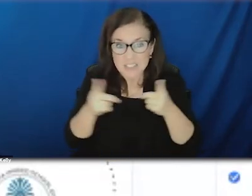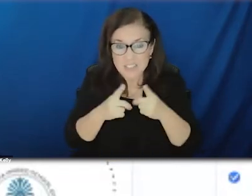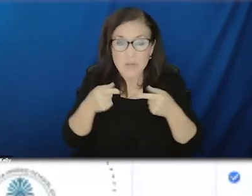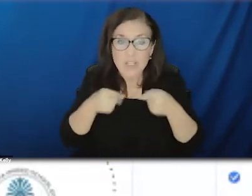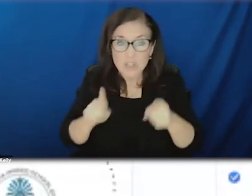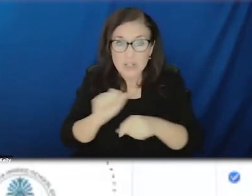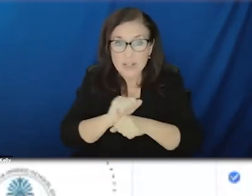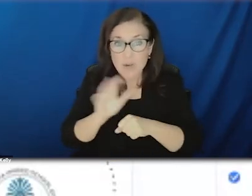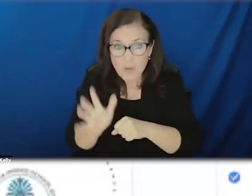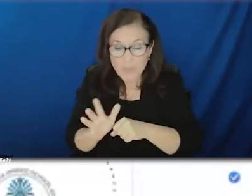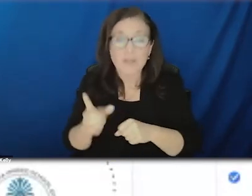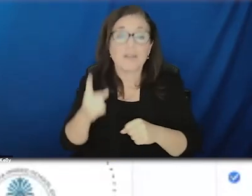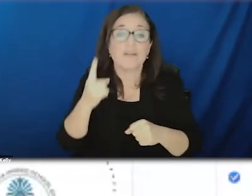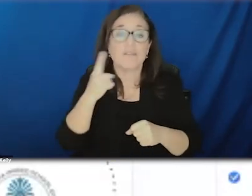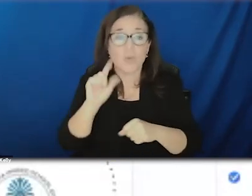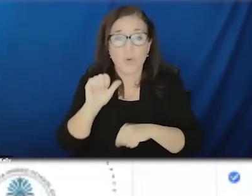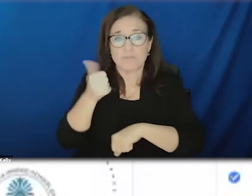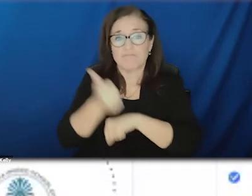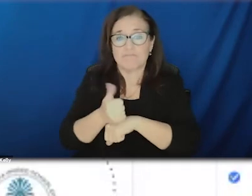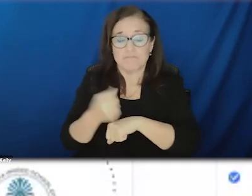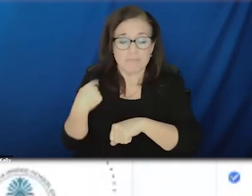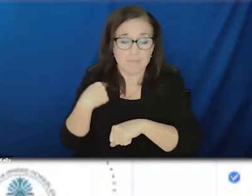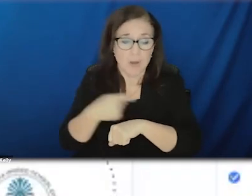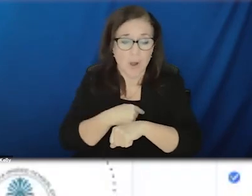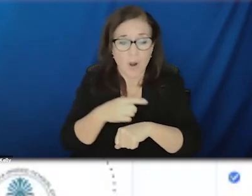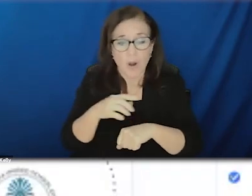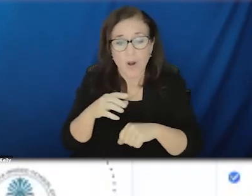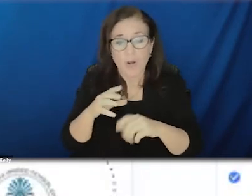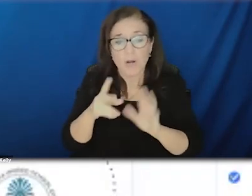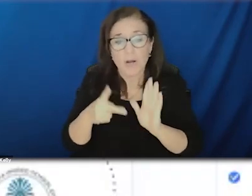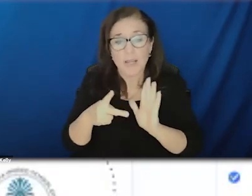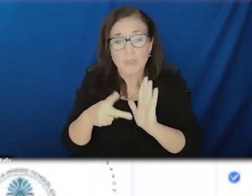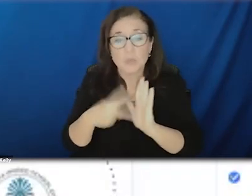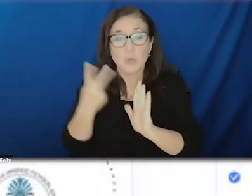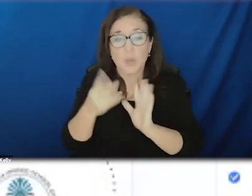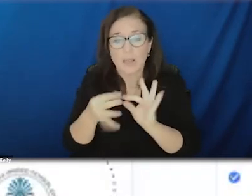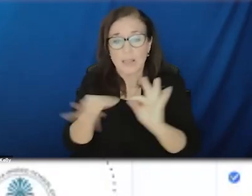structured English immersion programs and our dual language immersion programs.